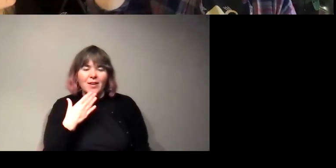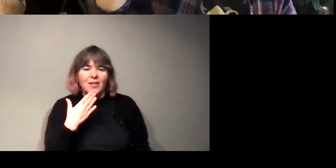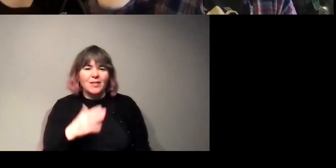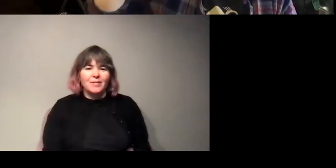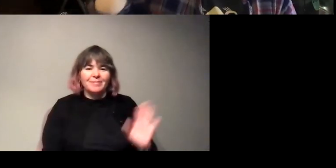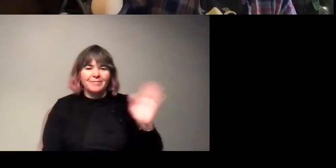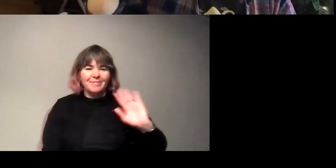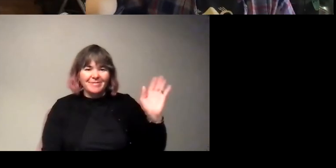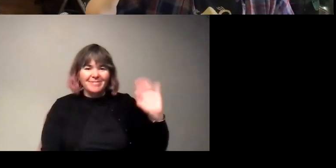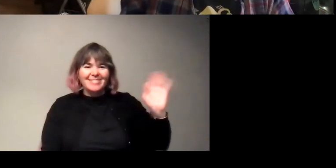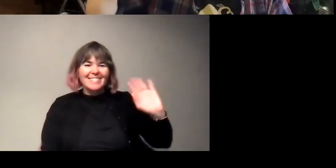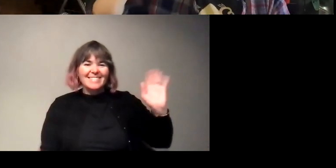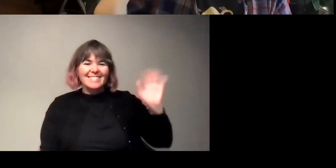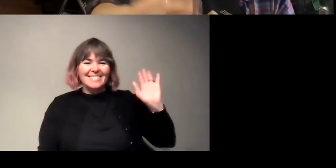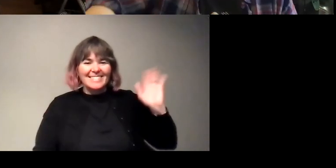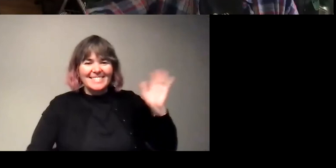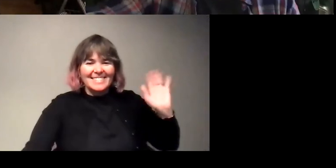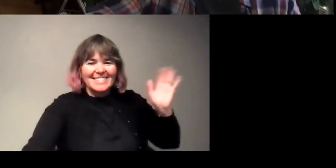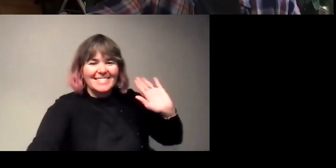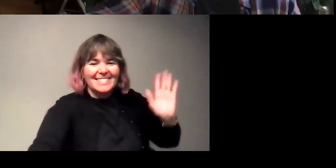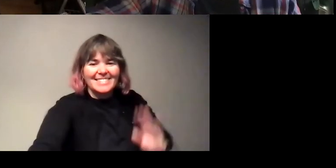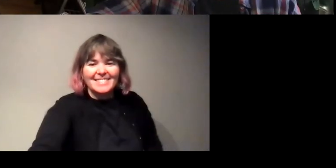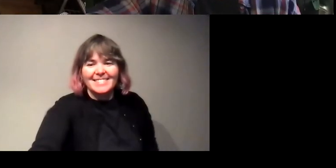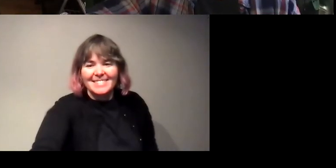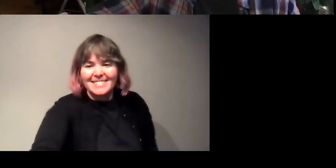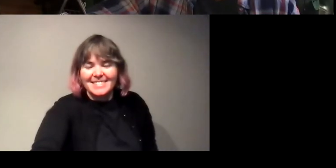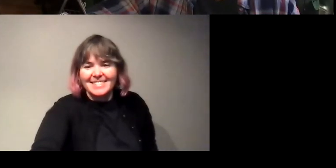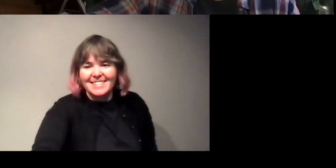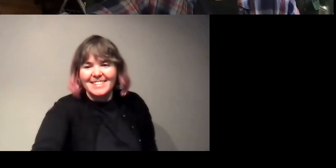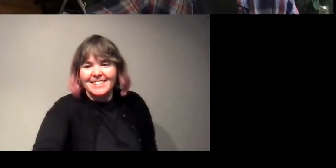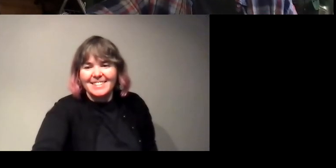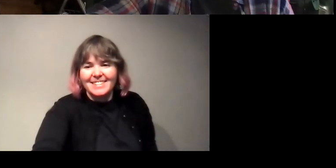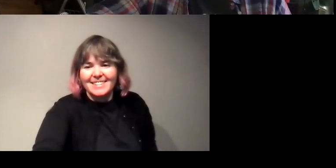Thanks for having me. Thanks, everybody. Bye. Bye.